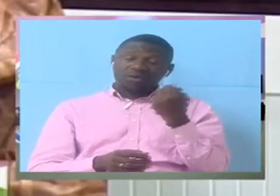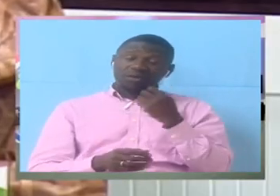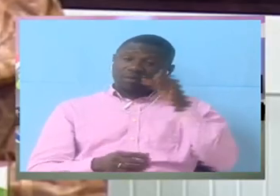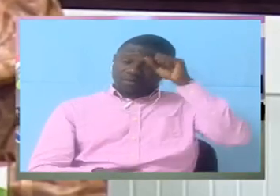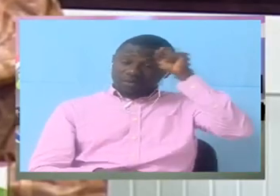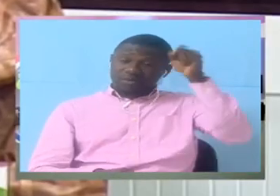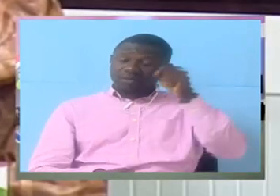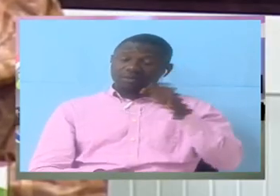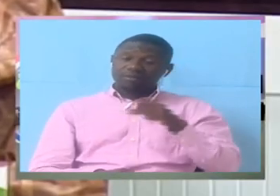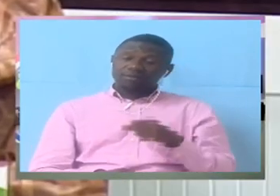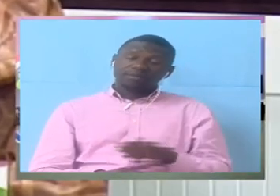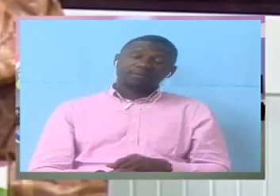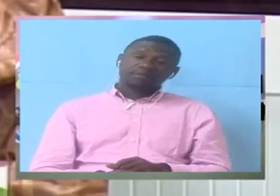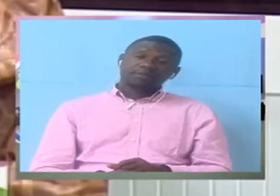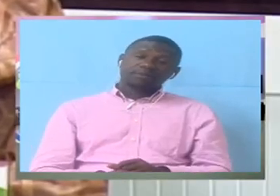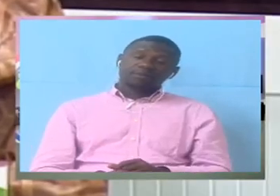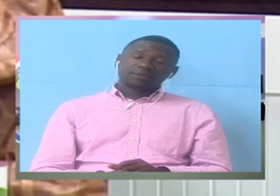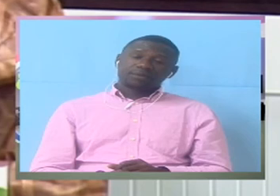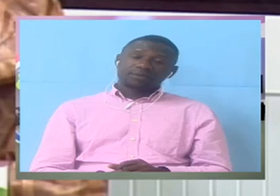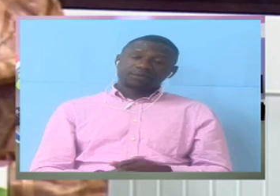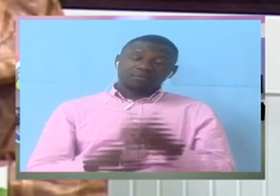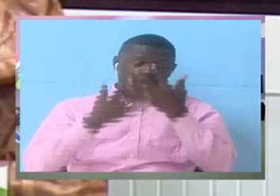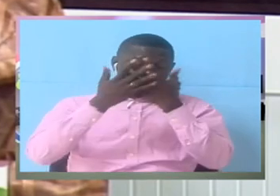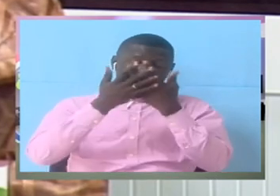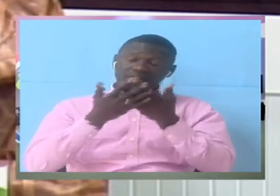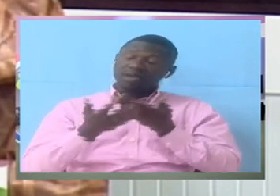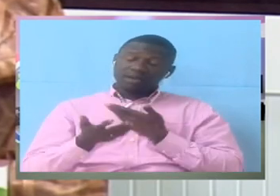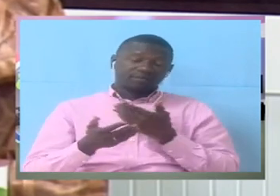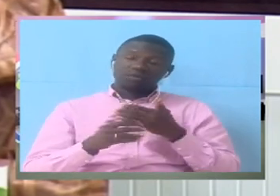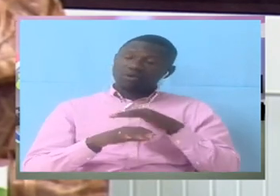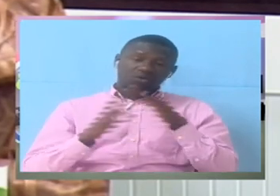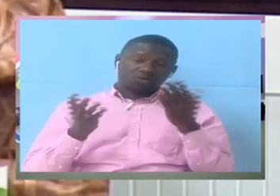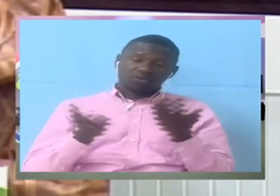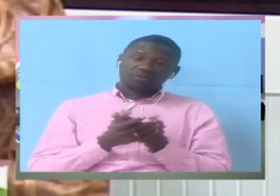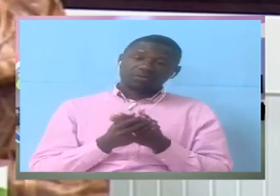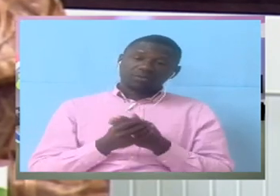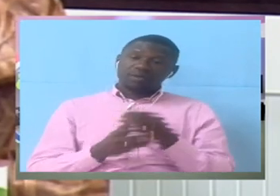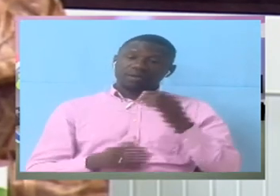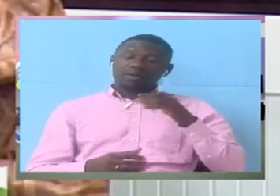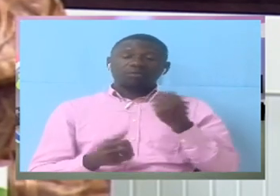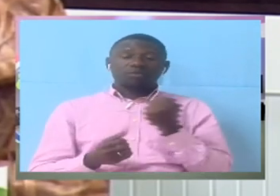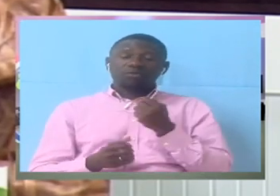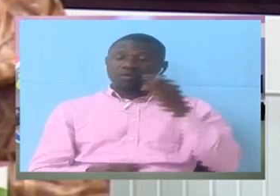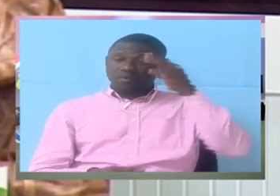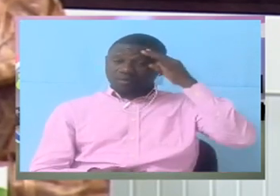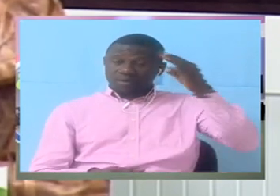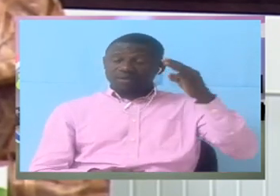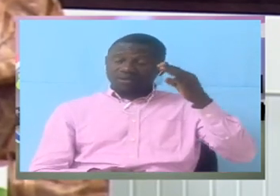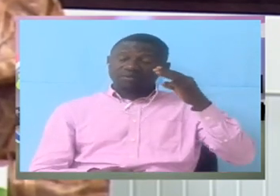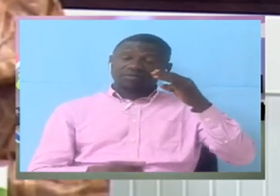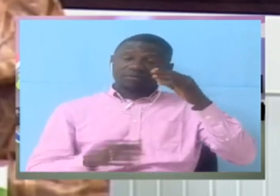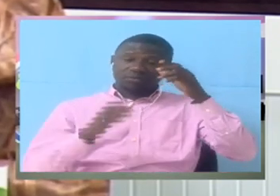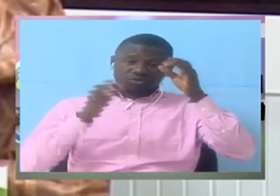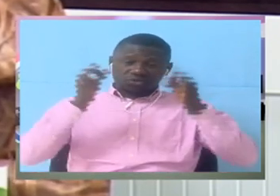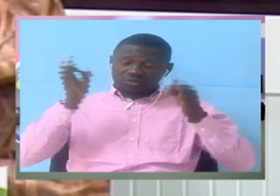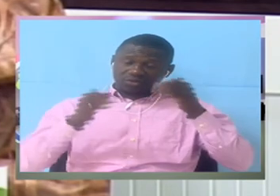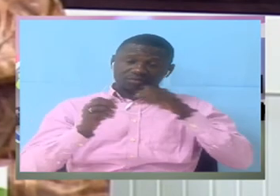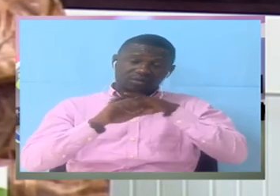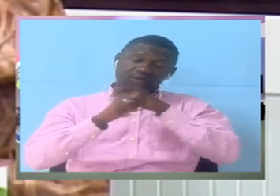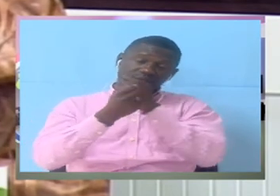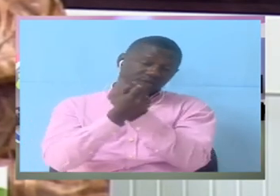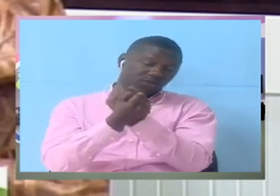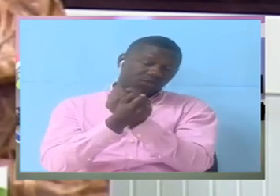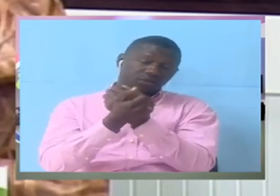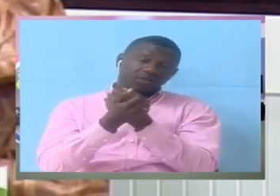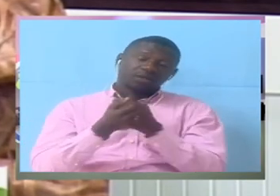jele mile 2. Other than the president wala kaymo nga ton ko binu minister of justice soron da chief justice soron. The minister of justice was in prison, the